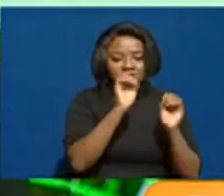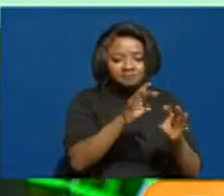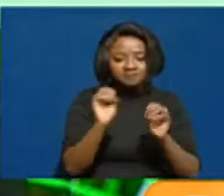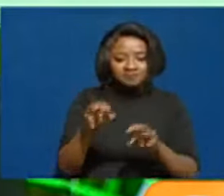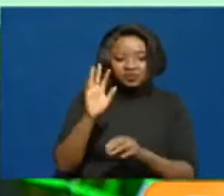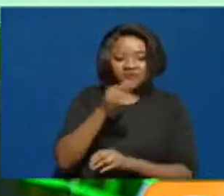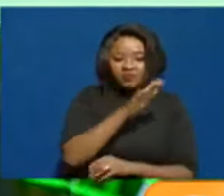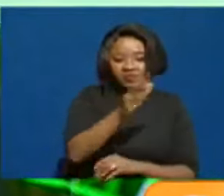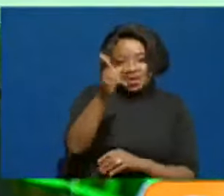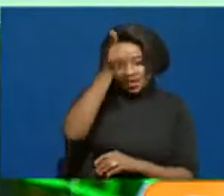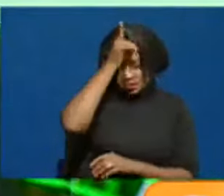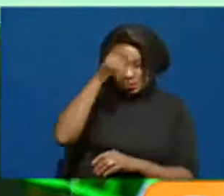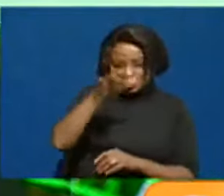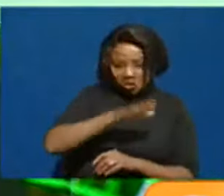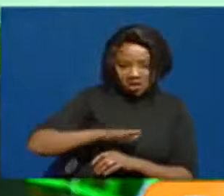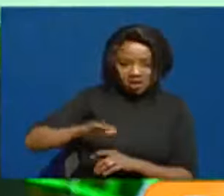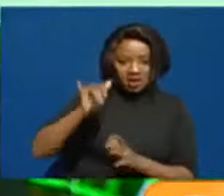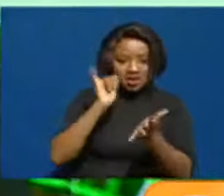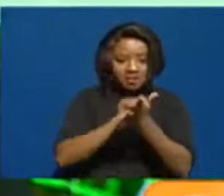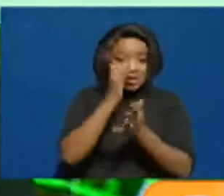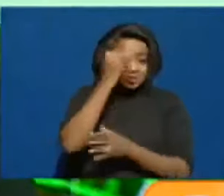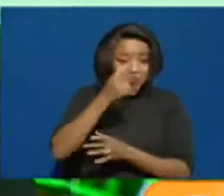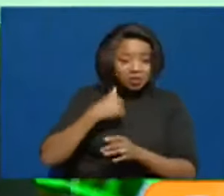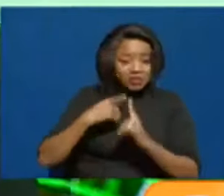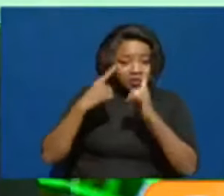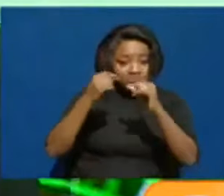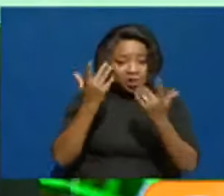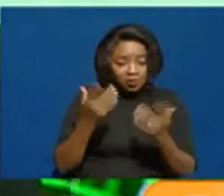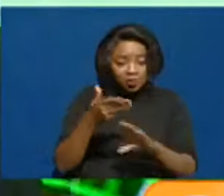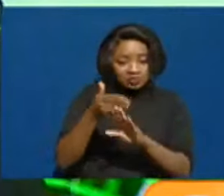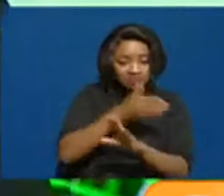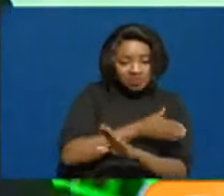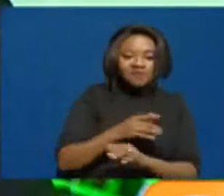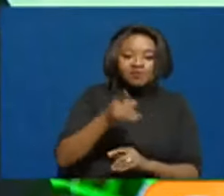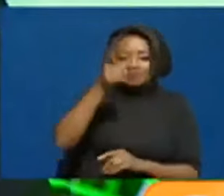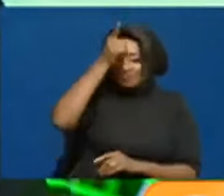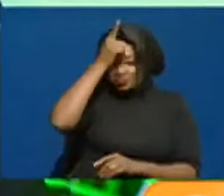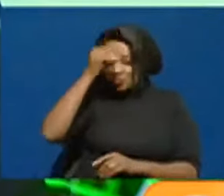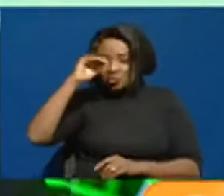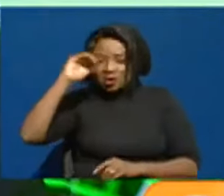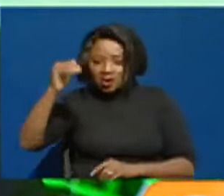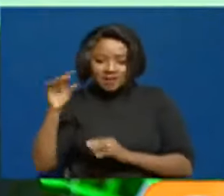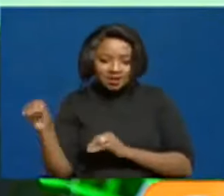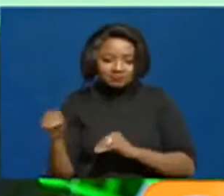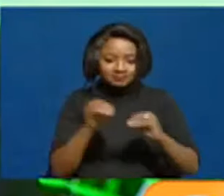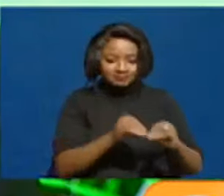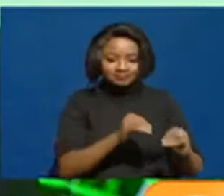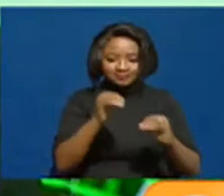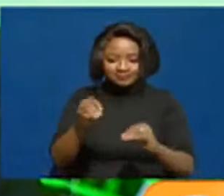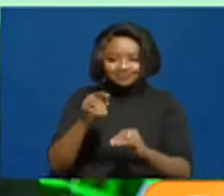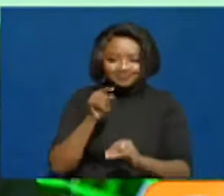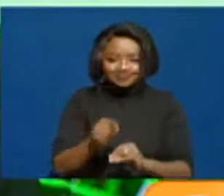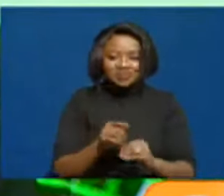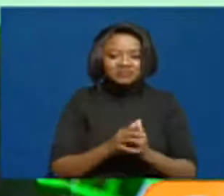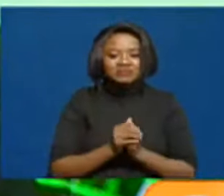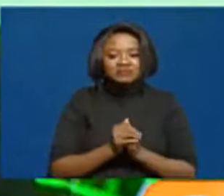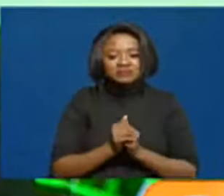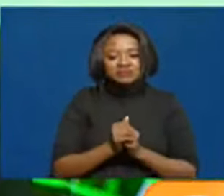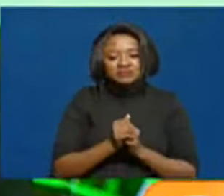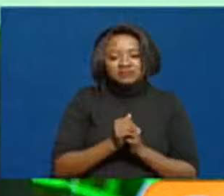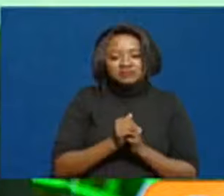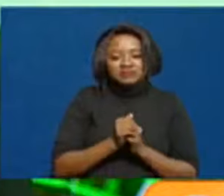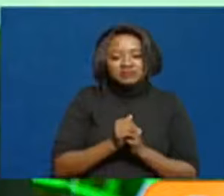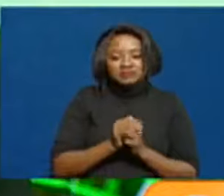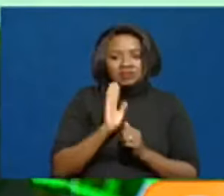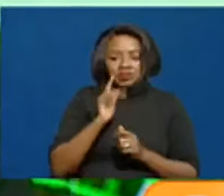rural areas. Yeah. And that is why I was saying earlier, the rural to urban migration will be stemmed by